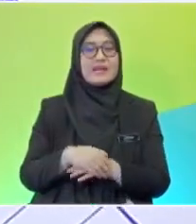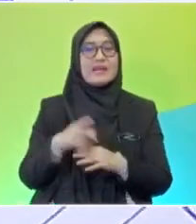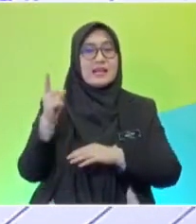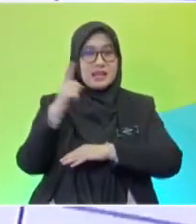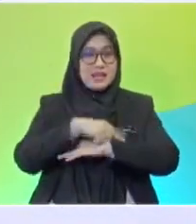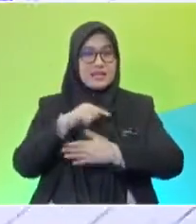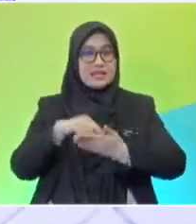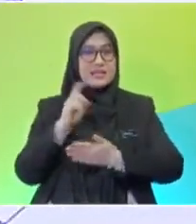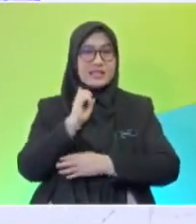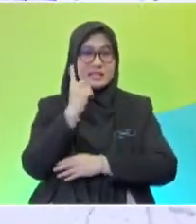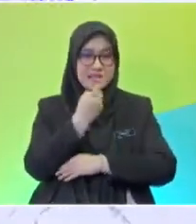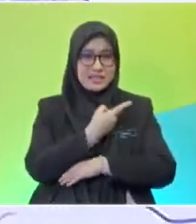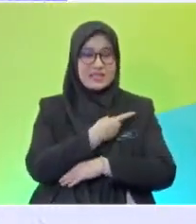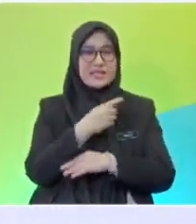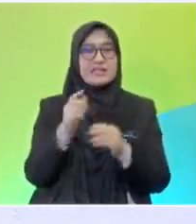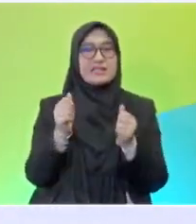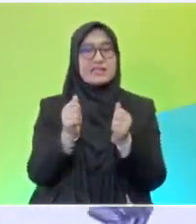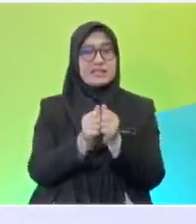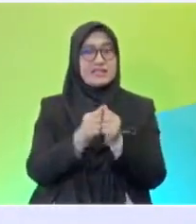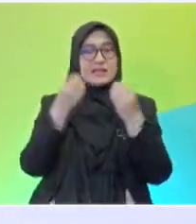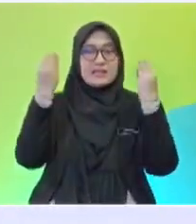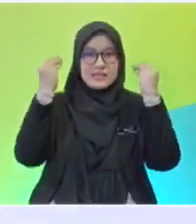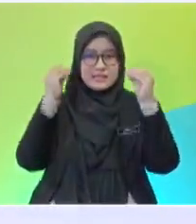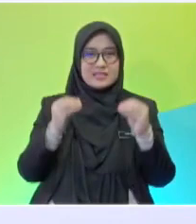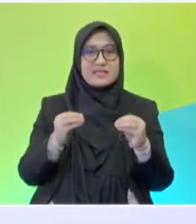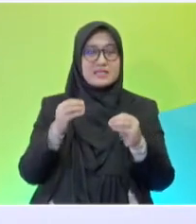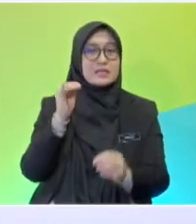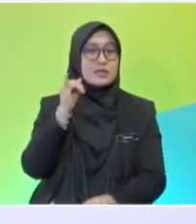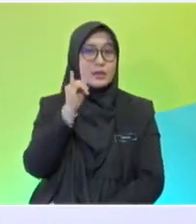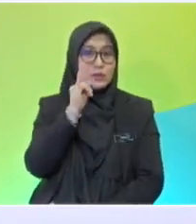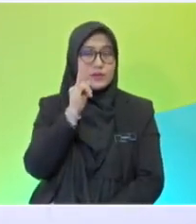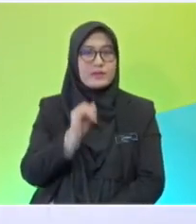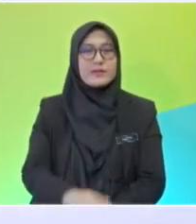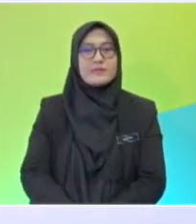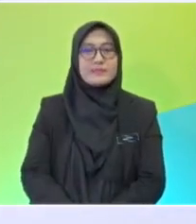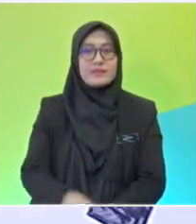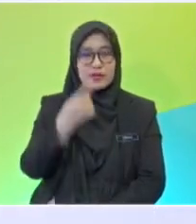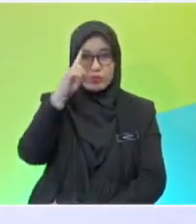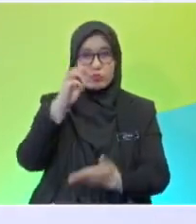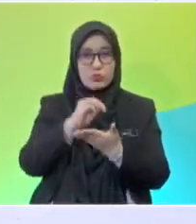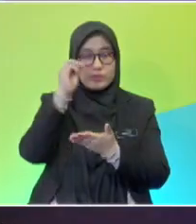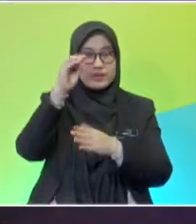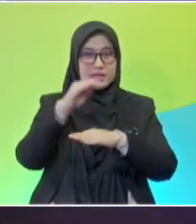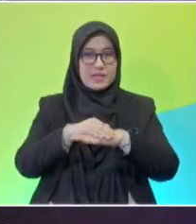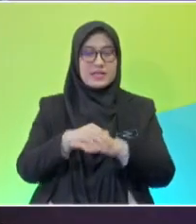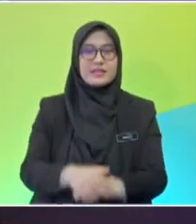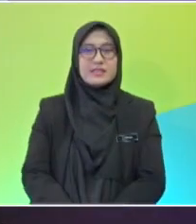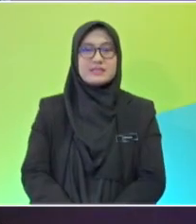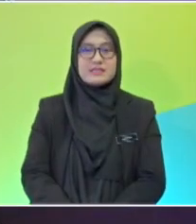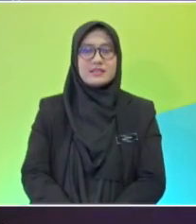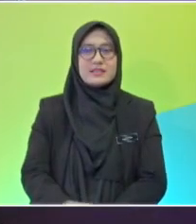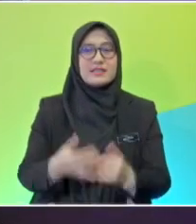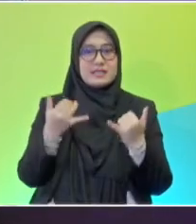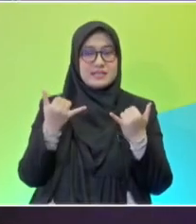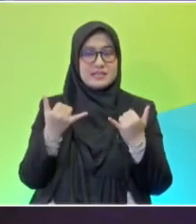Ima as we are discussing on PBD dalam Bahasa Inggeris for tingkatan 4 dan 5. Alright Miss Ima, over to you. What are we talking about next?